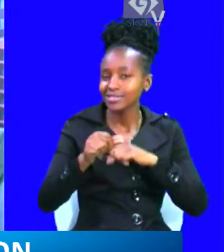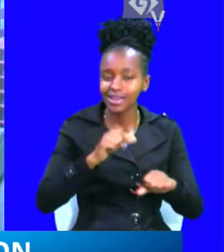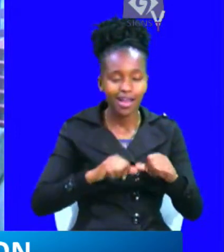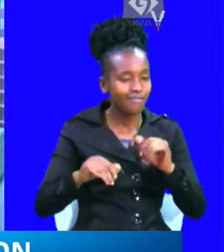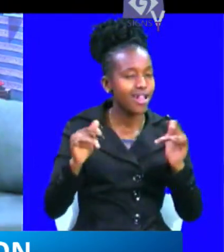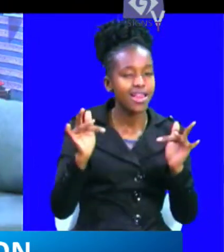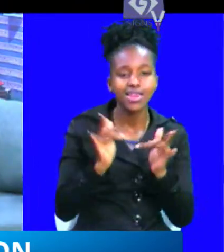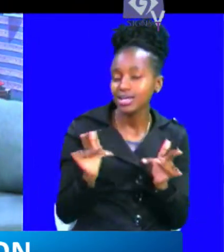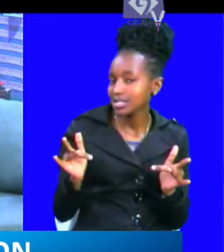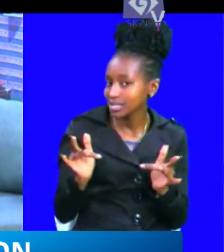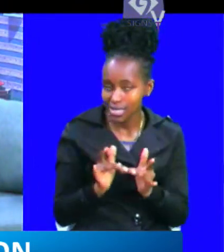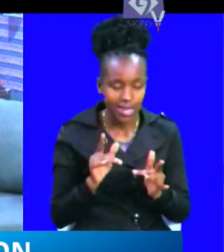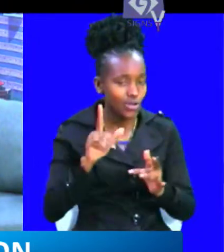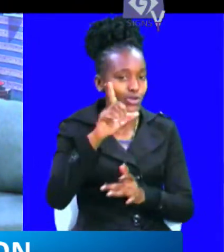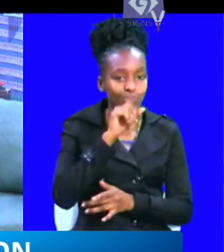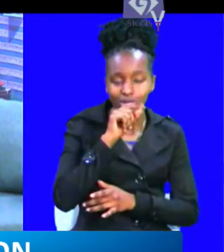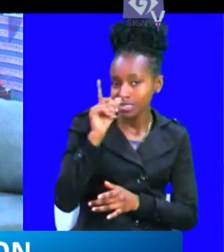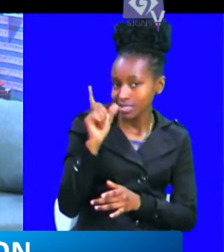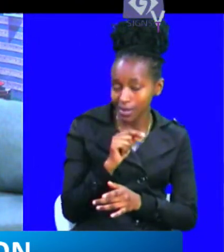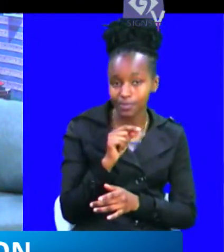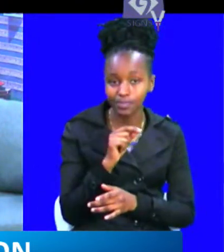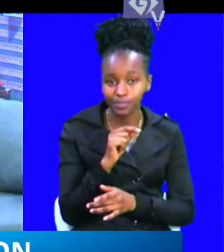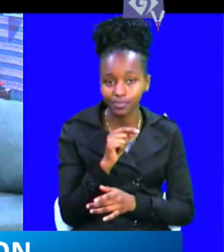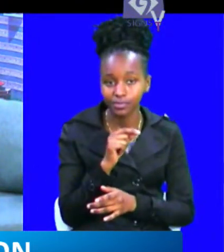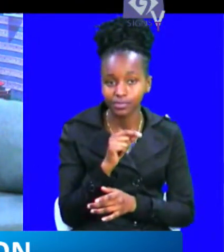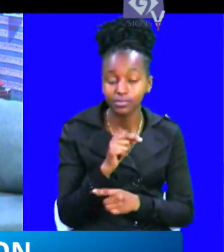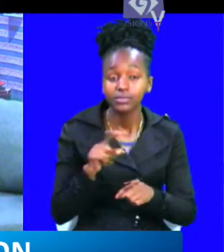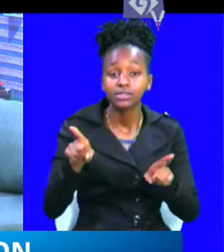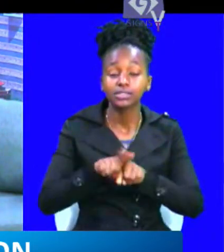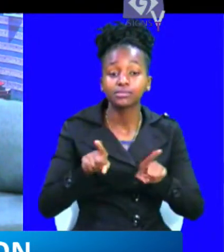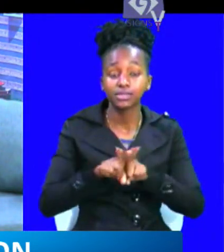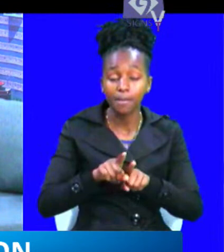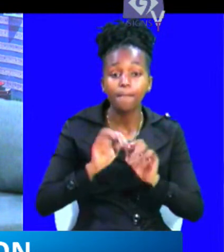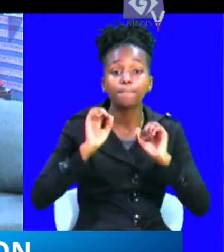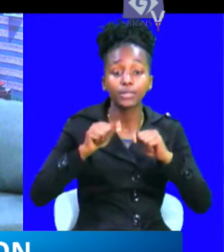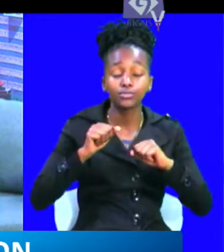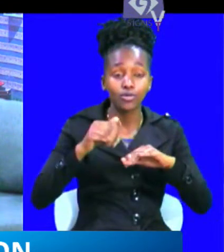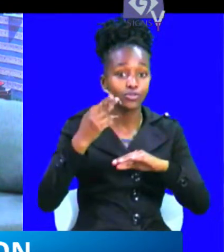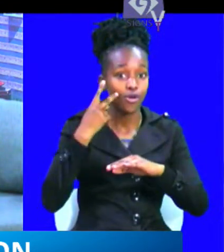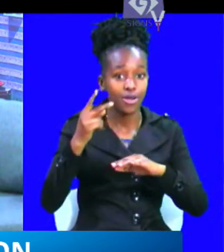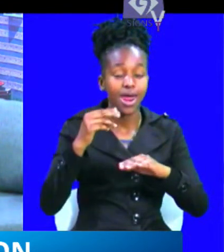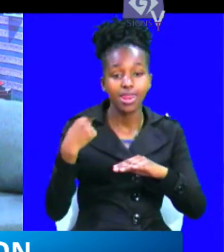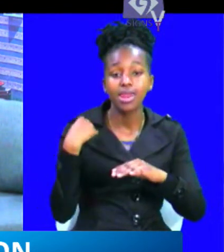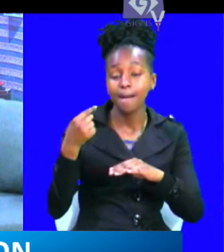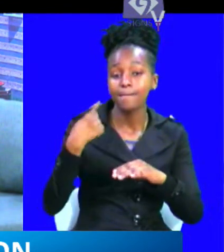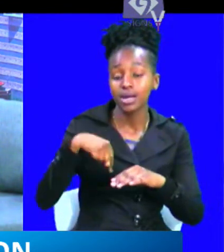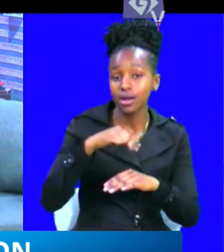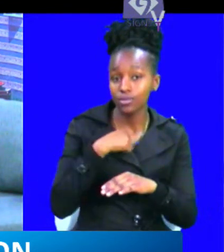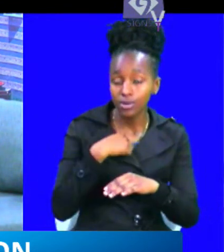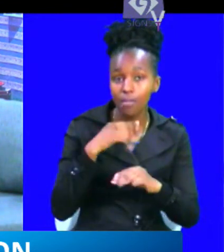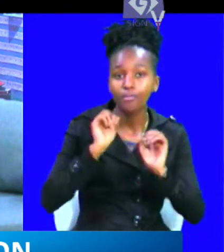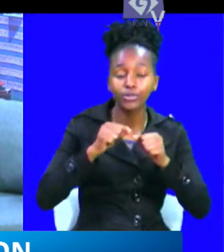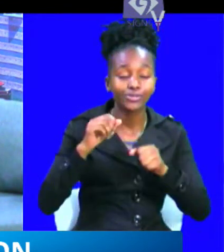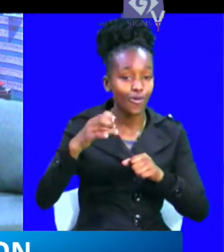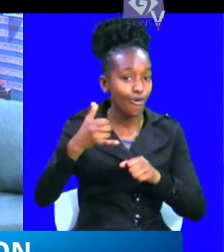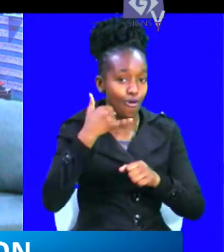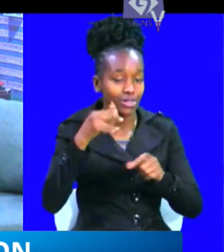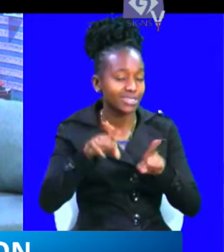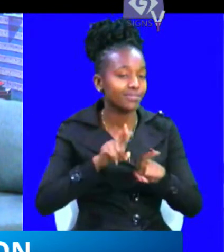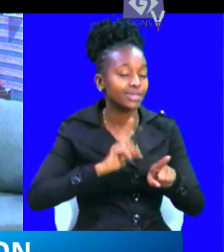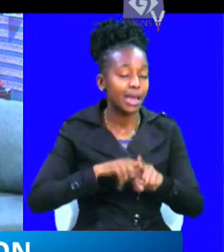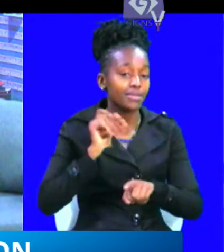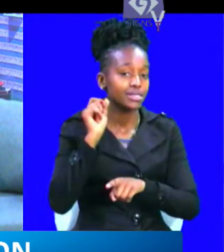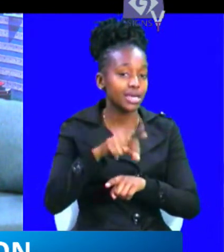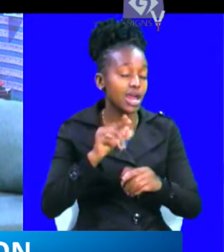Twitter, and also you will find our contact numbers where you can either call or just even send a WhatsApp